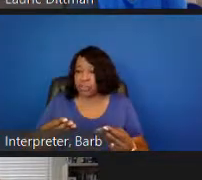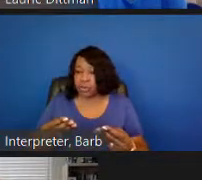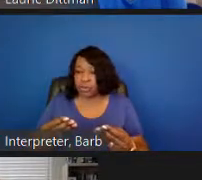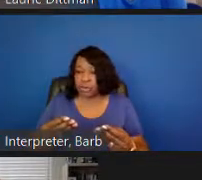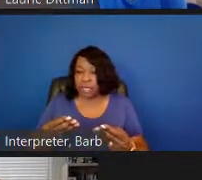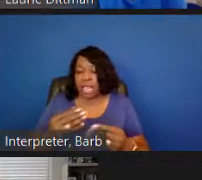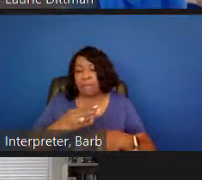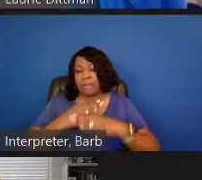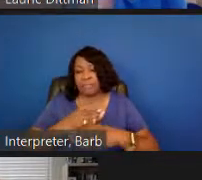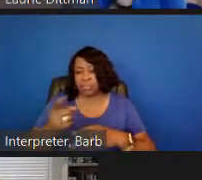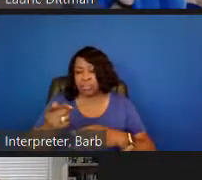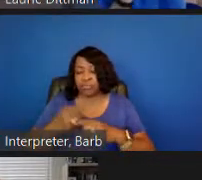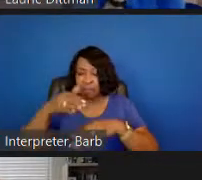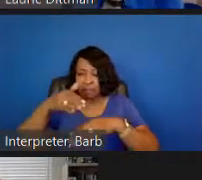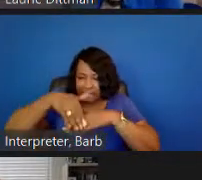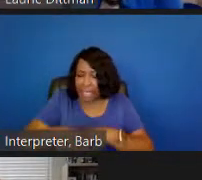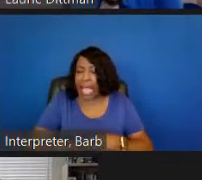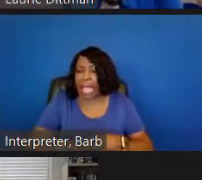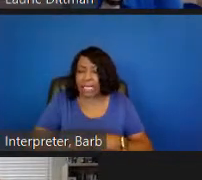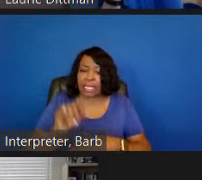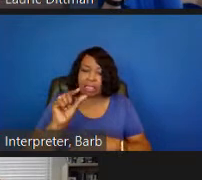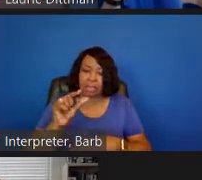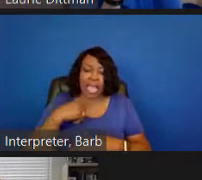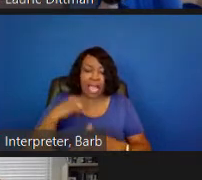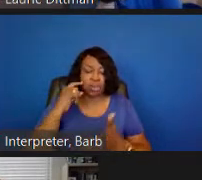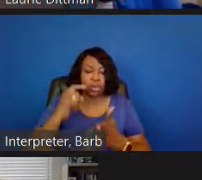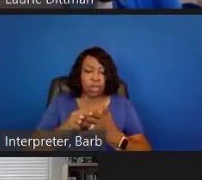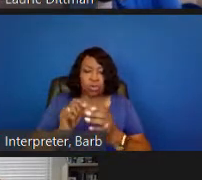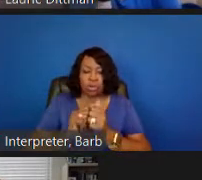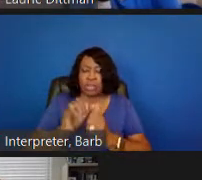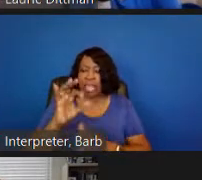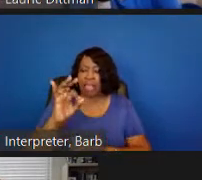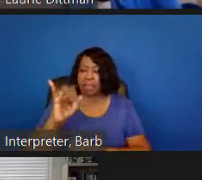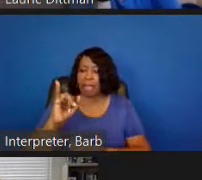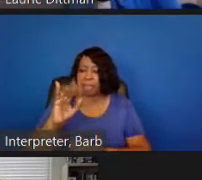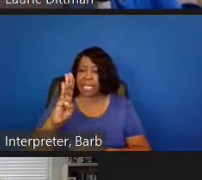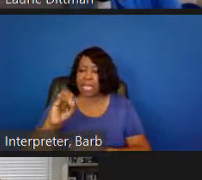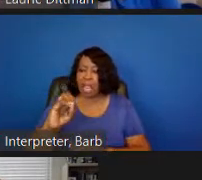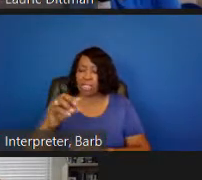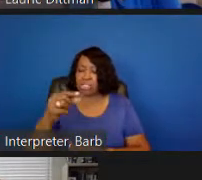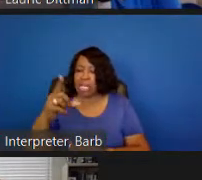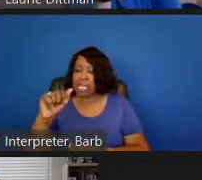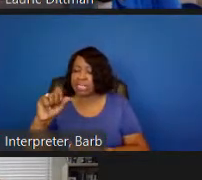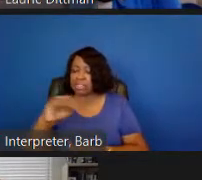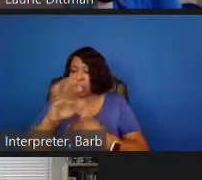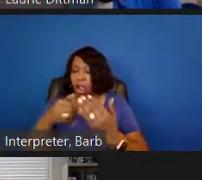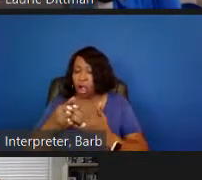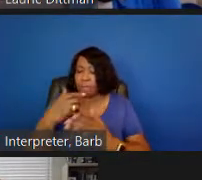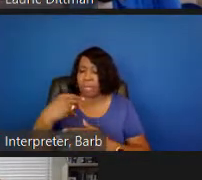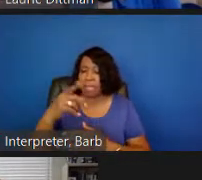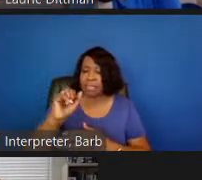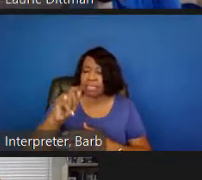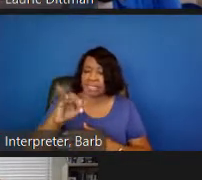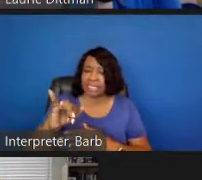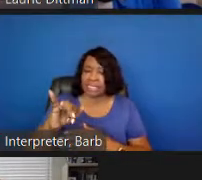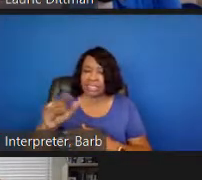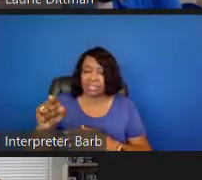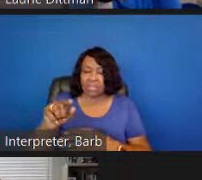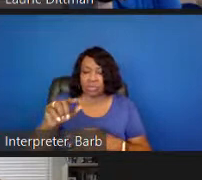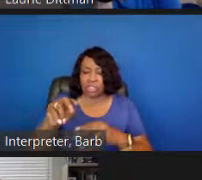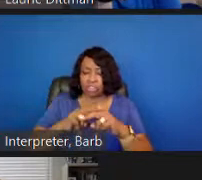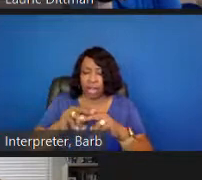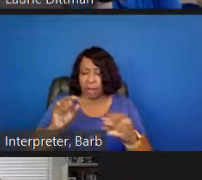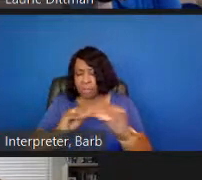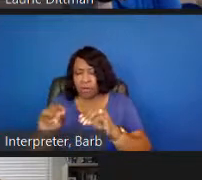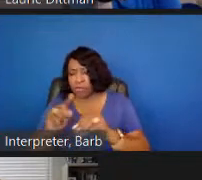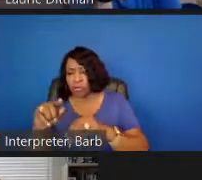prevents you from sliding a little bit, because I noticed like with the fiberglass seats, the all plastic ones, when a train's moving around, you kind of slide back